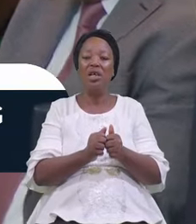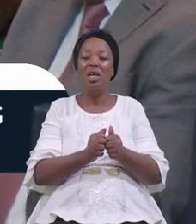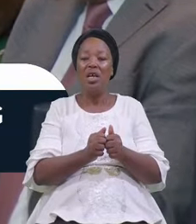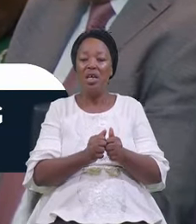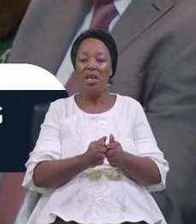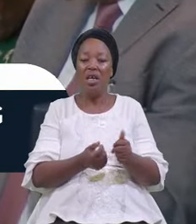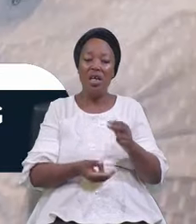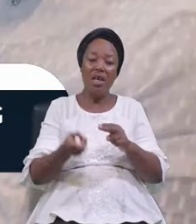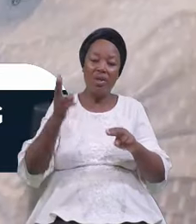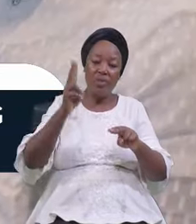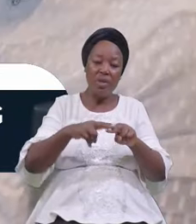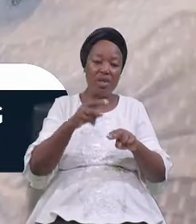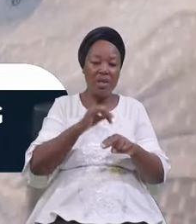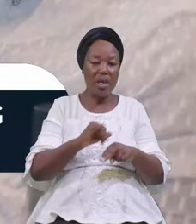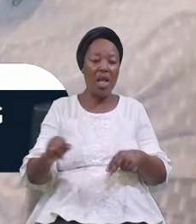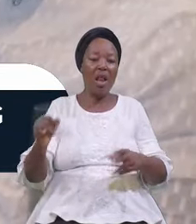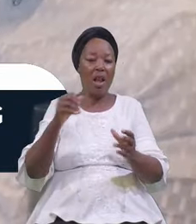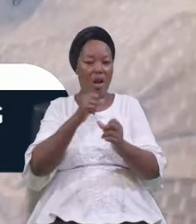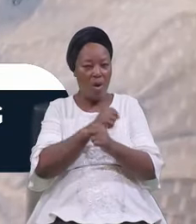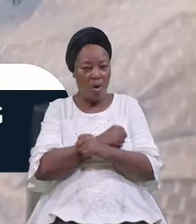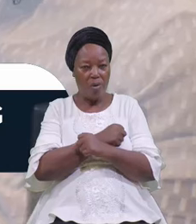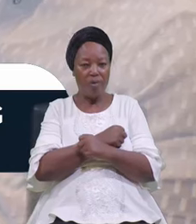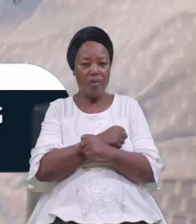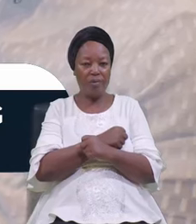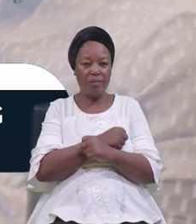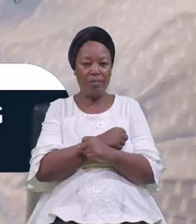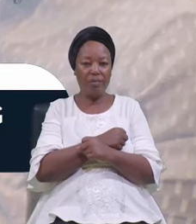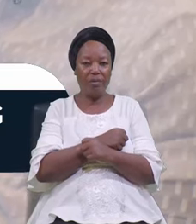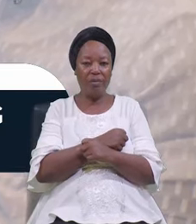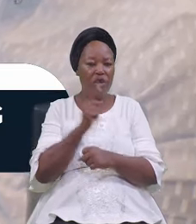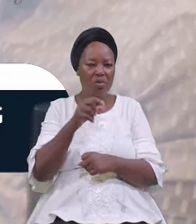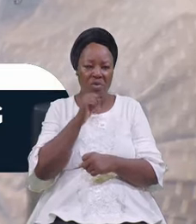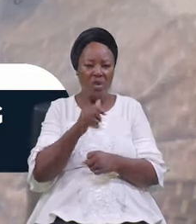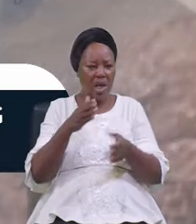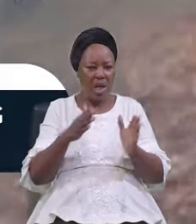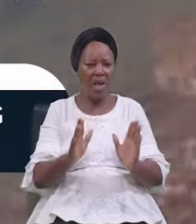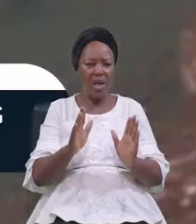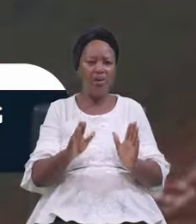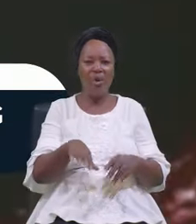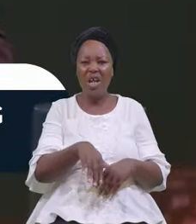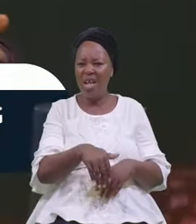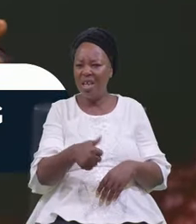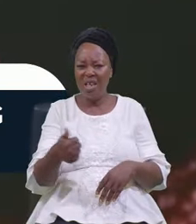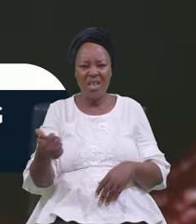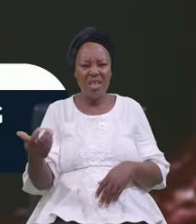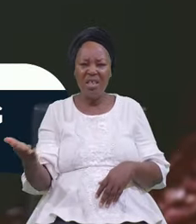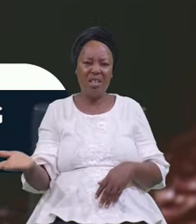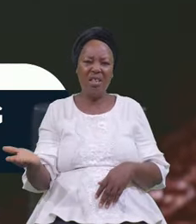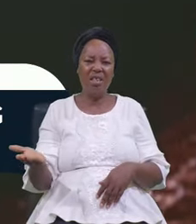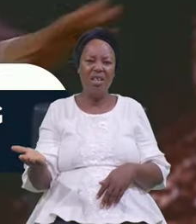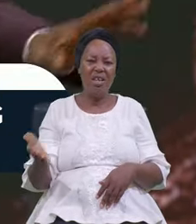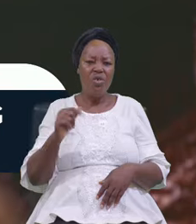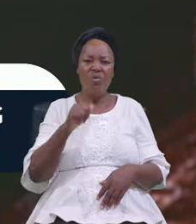Cleaning up with increasing love. You won't allow any litter, you won't allow